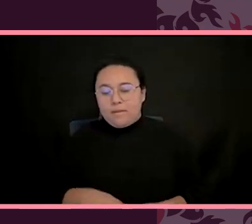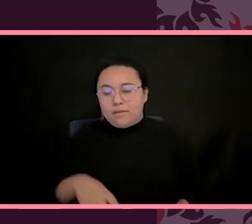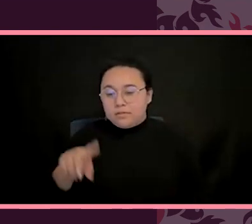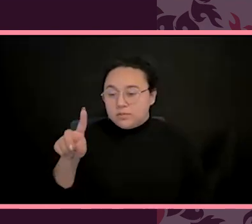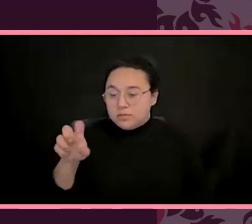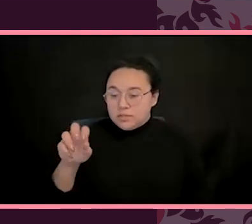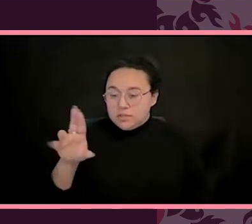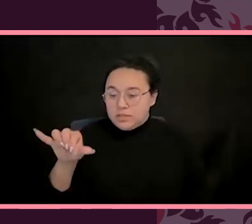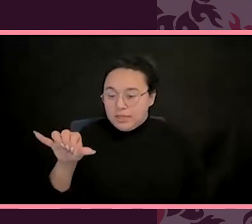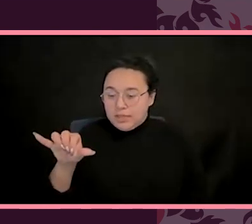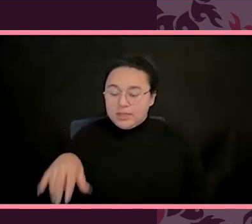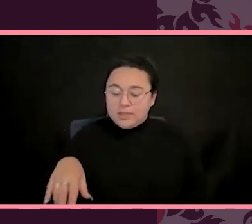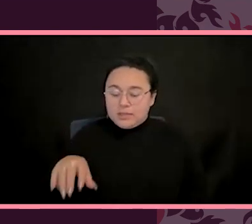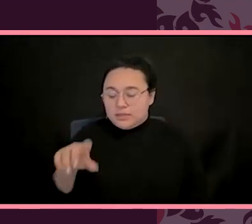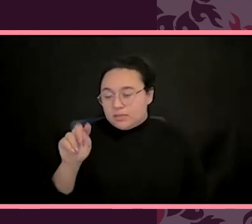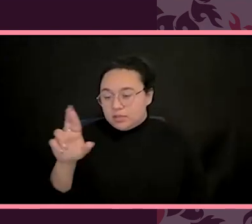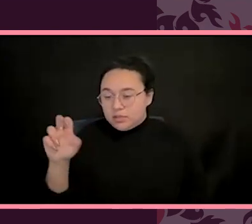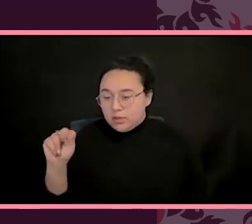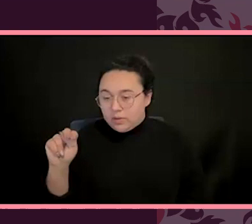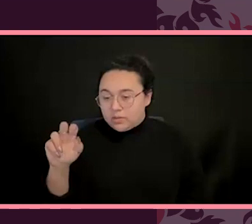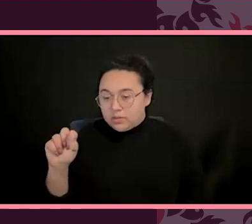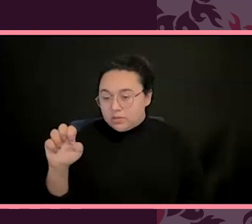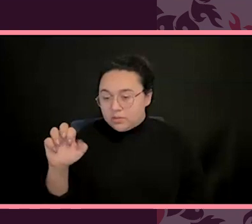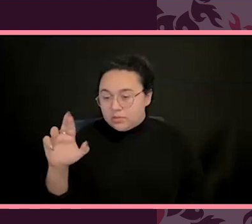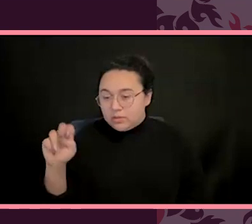Destiny, Toren, Serenity,